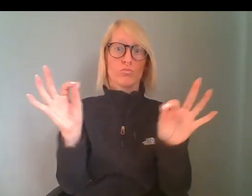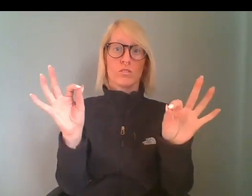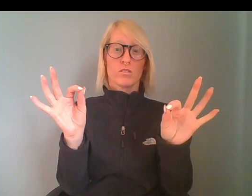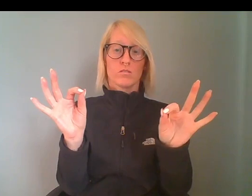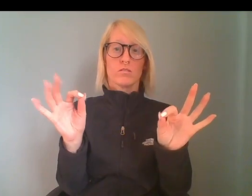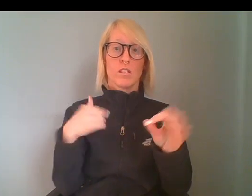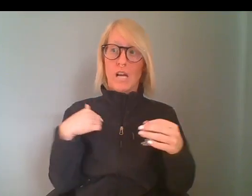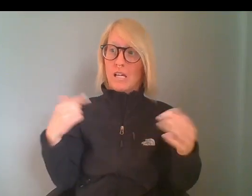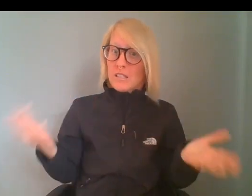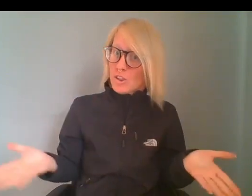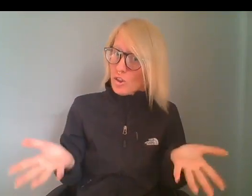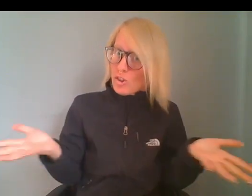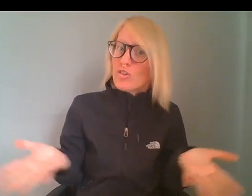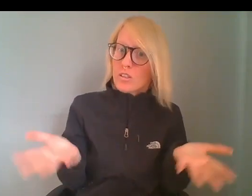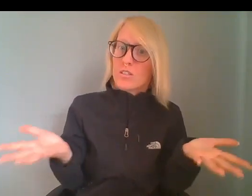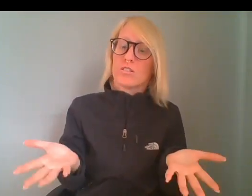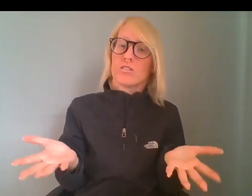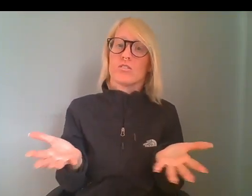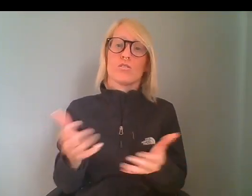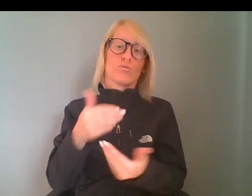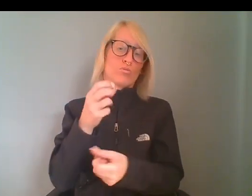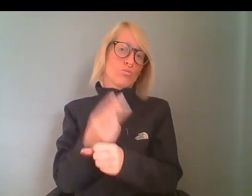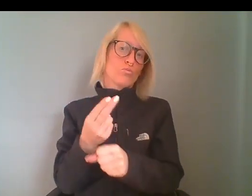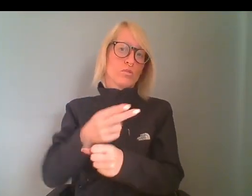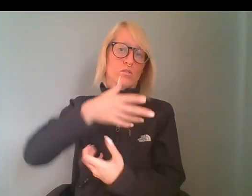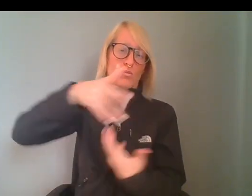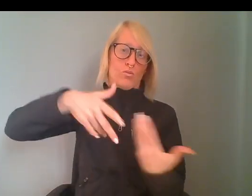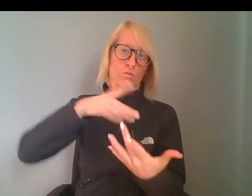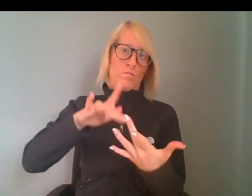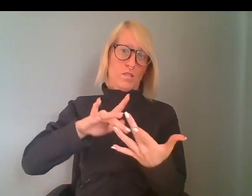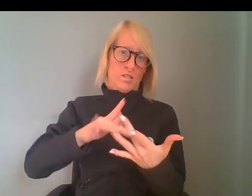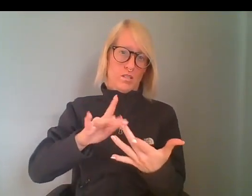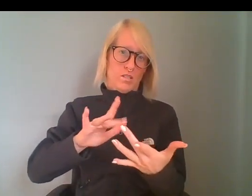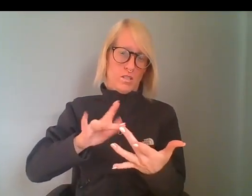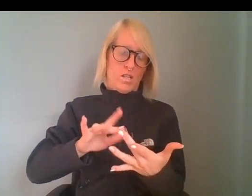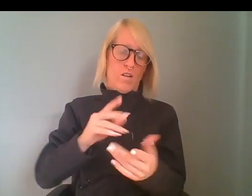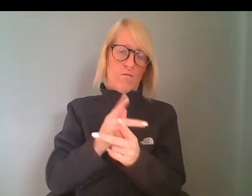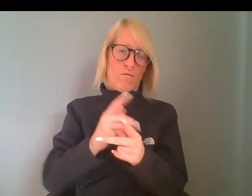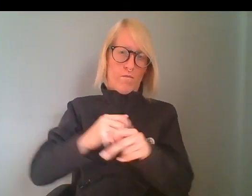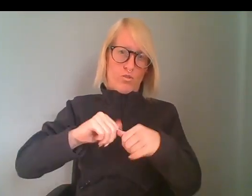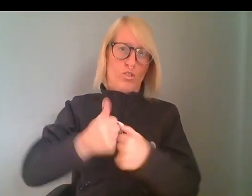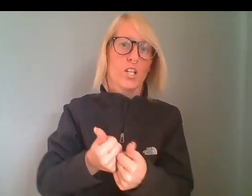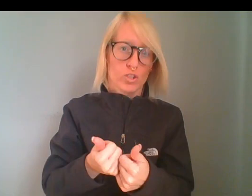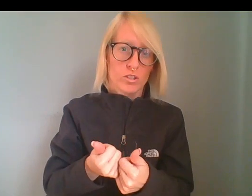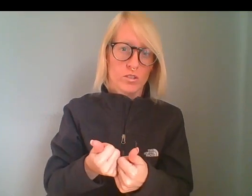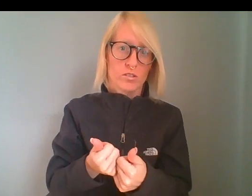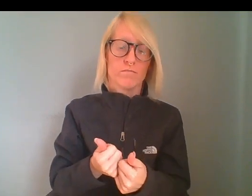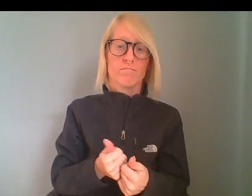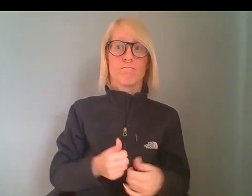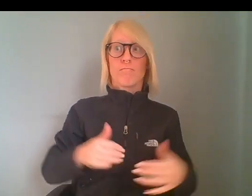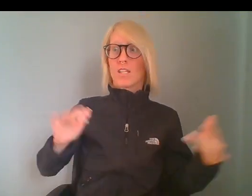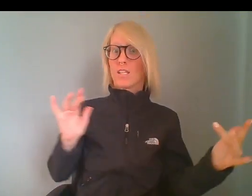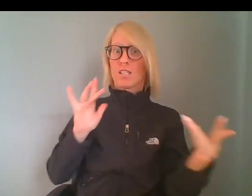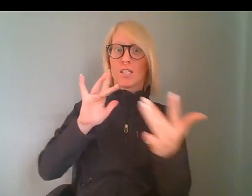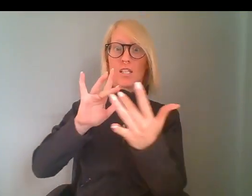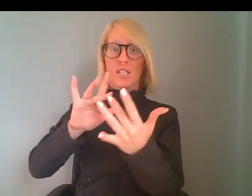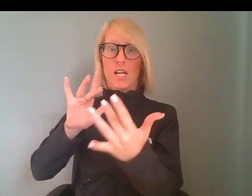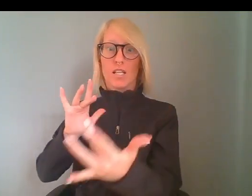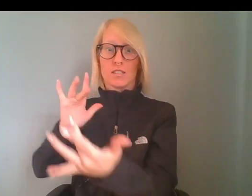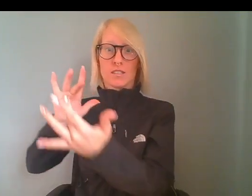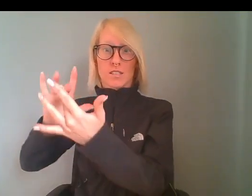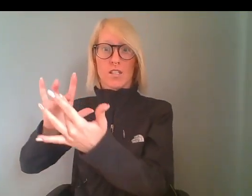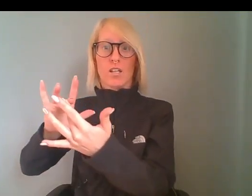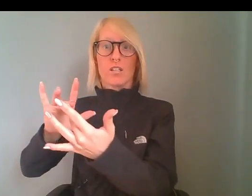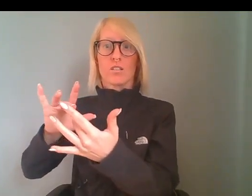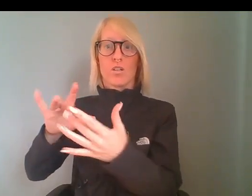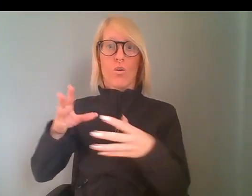using social media as part of their strategy. It's a new way to connect donors. You know, you look at how many people are online. You have an audience out